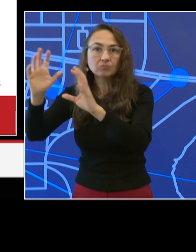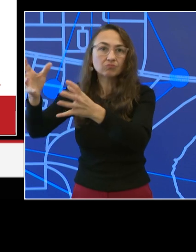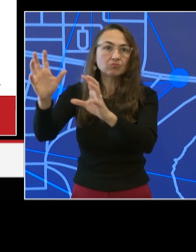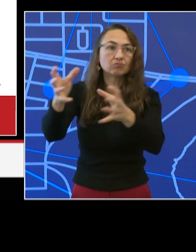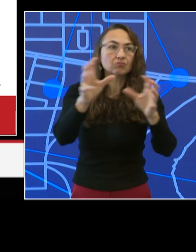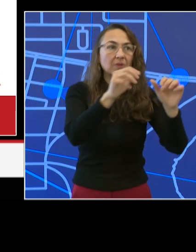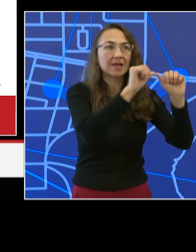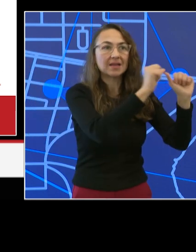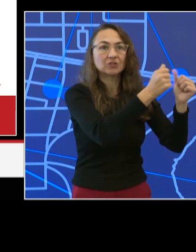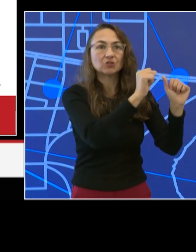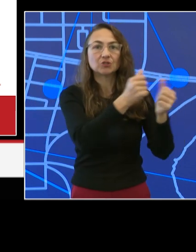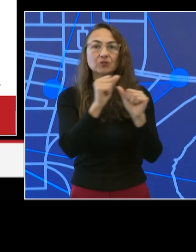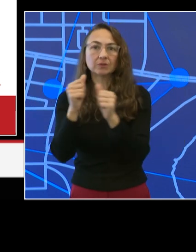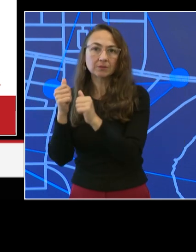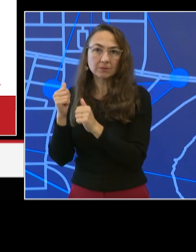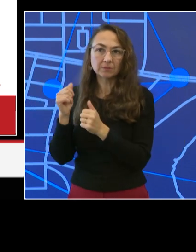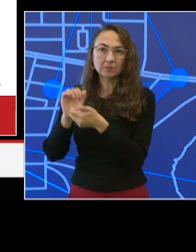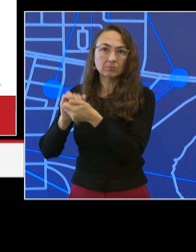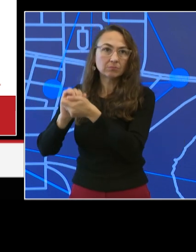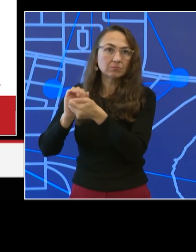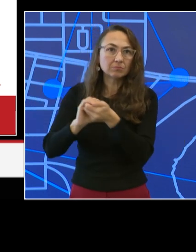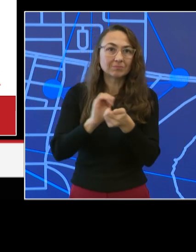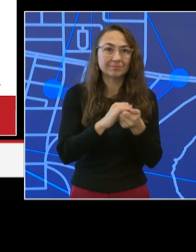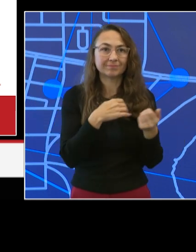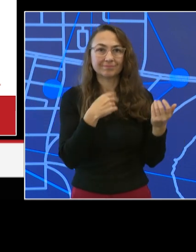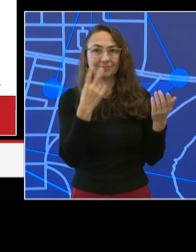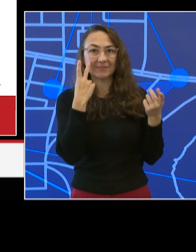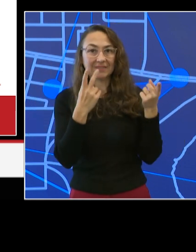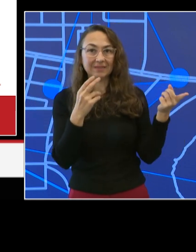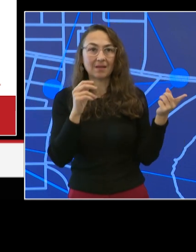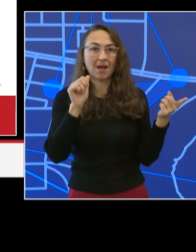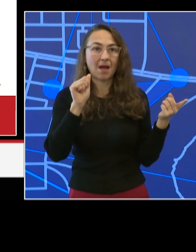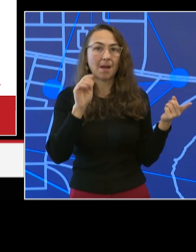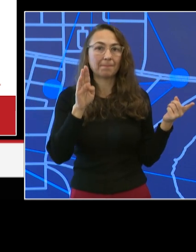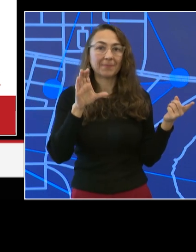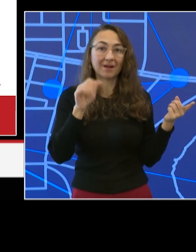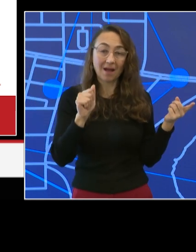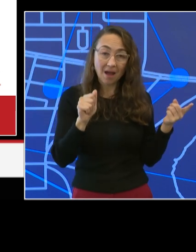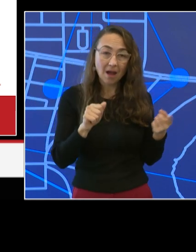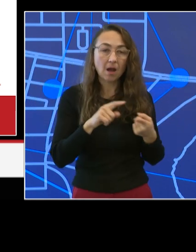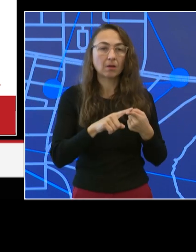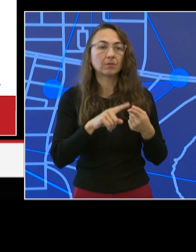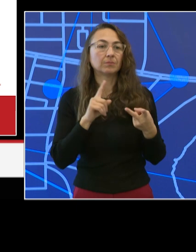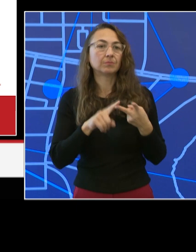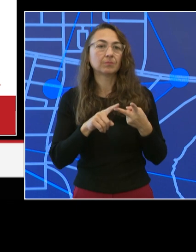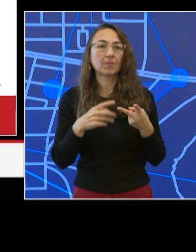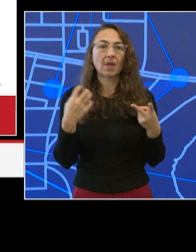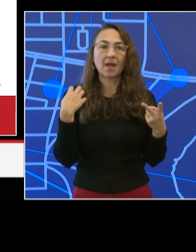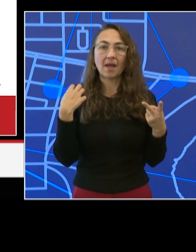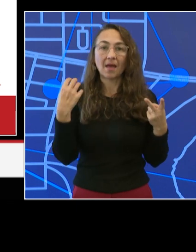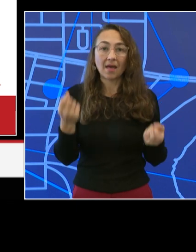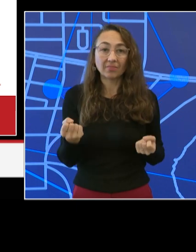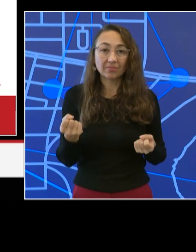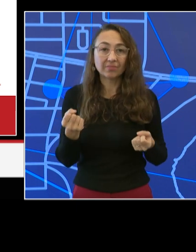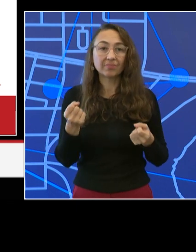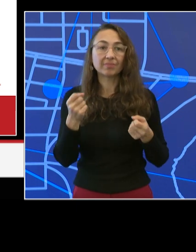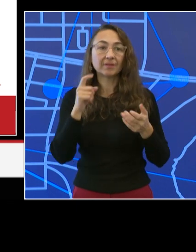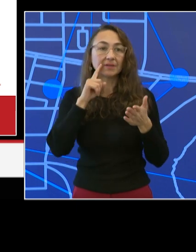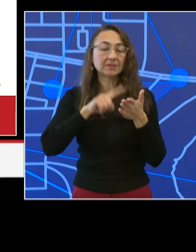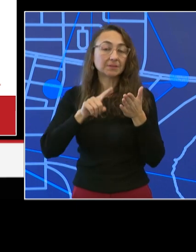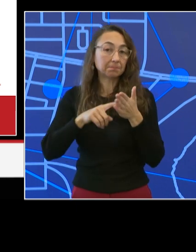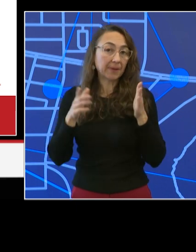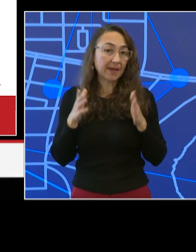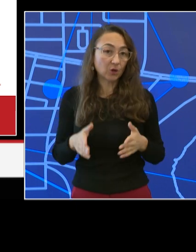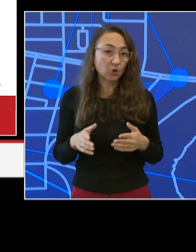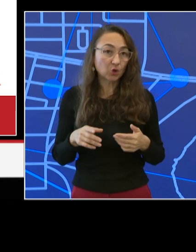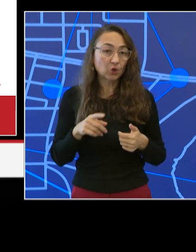see alcohol, ABCA doing license enforcement. We have health out with us doing health inspections. That says